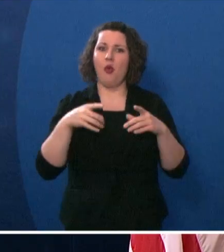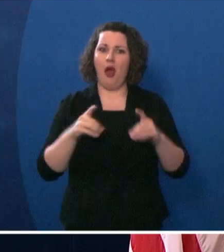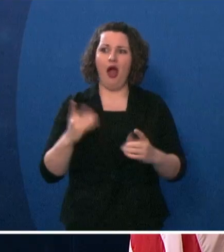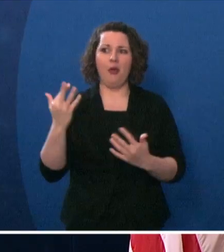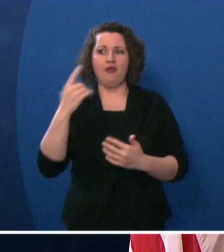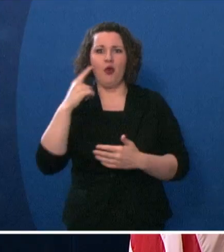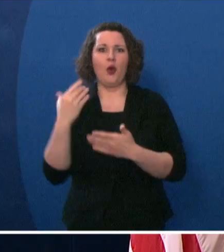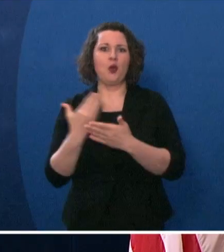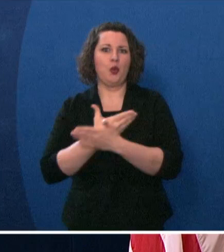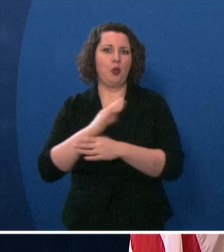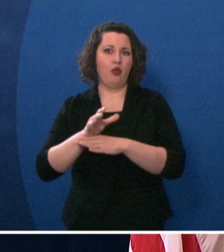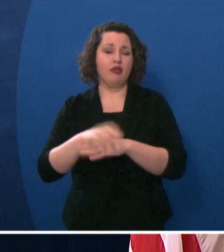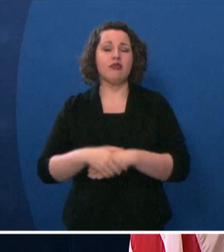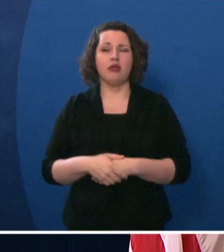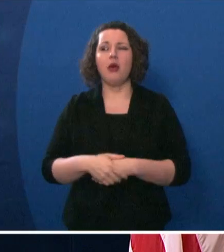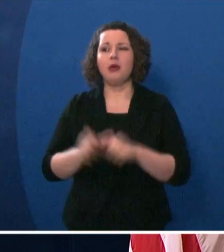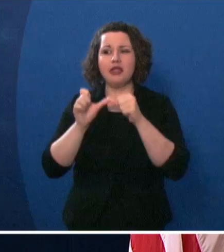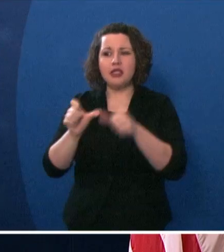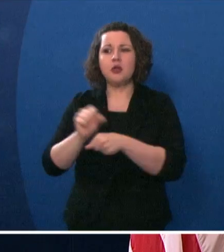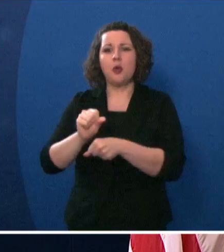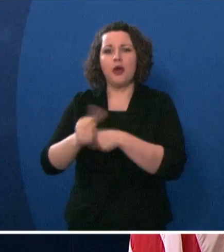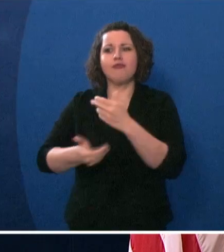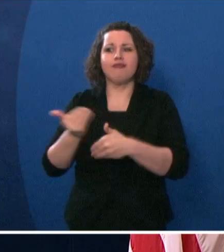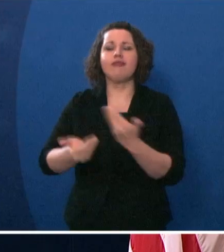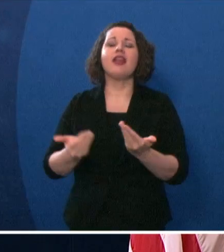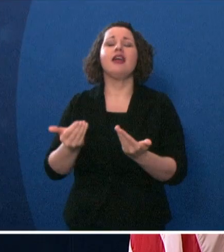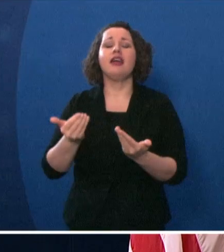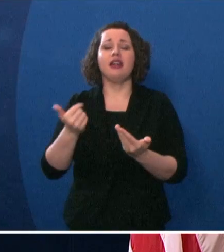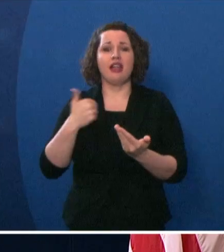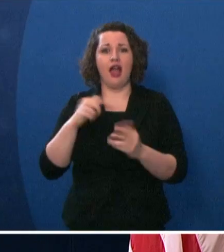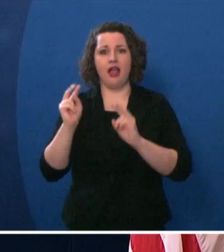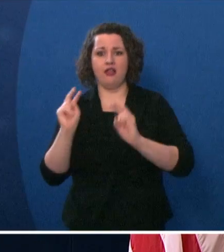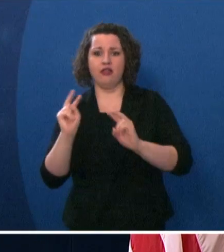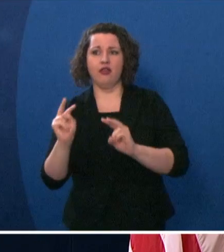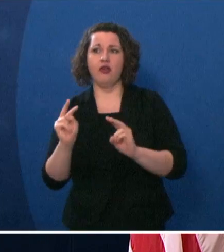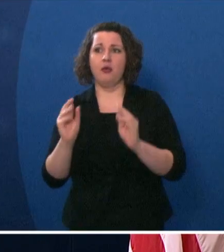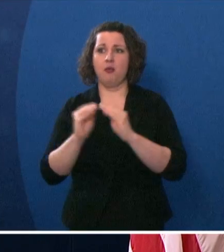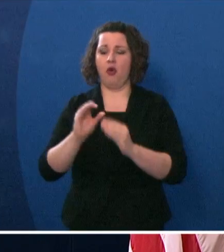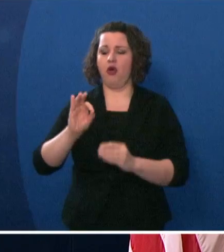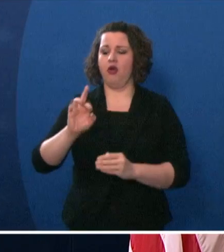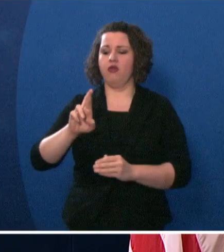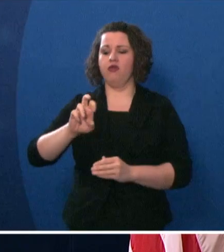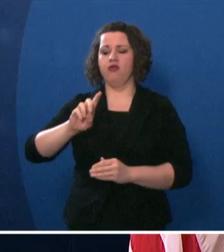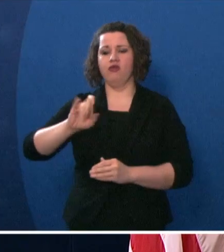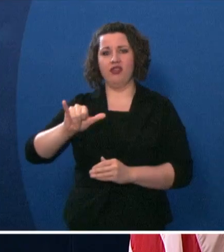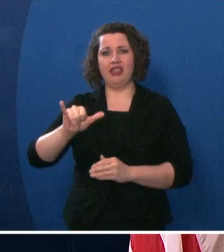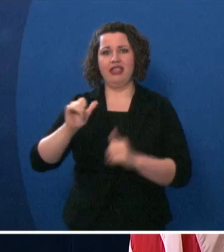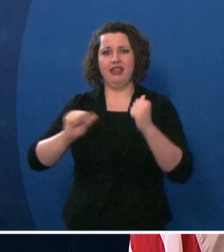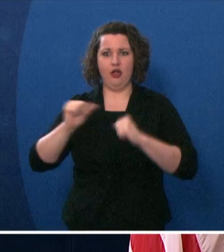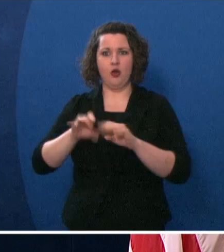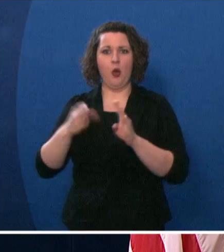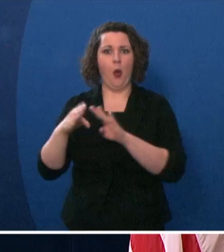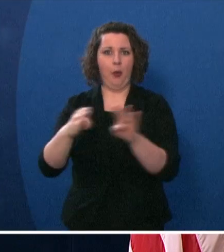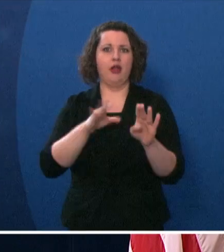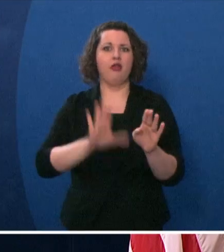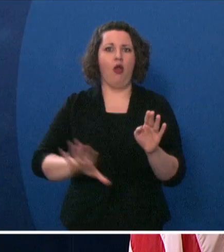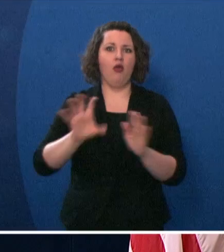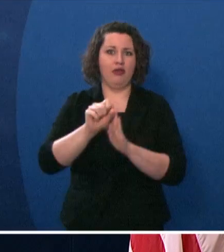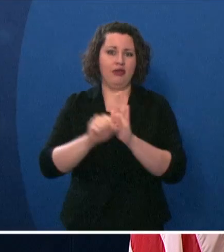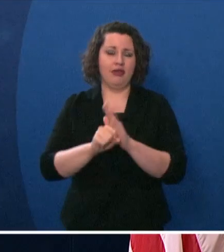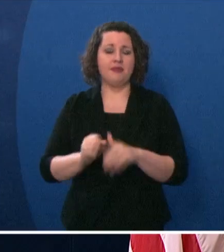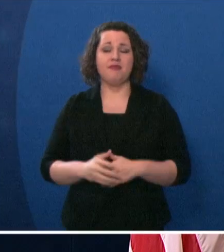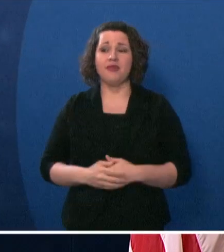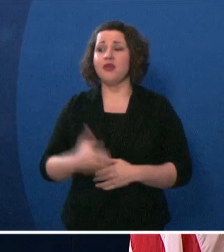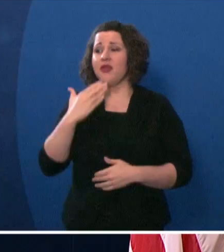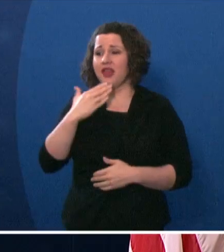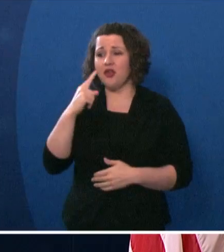while we await the new releases. So keep up the good work. And I look forward to more Fridley Theaters opening across Iowa soon. So thank you for